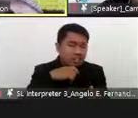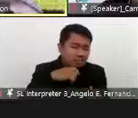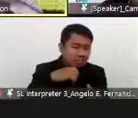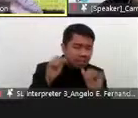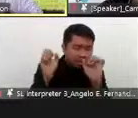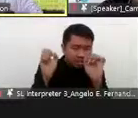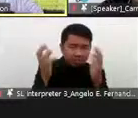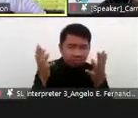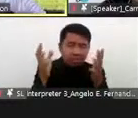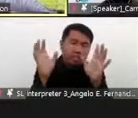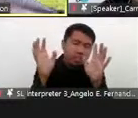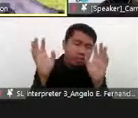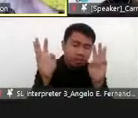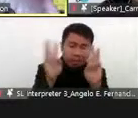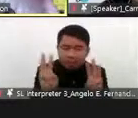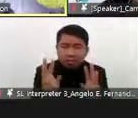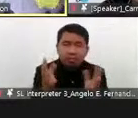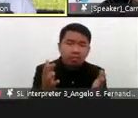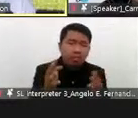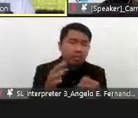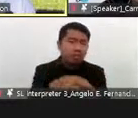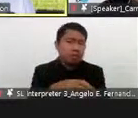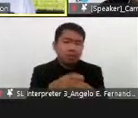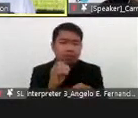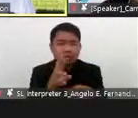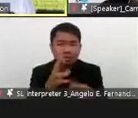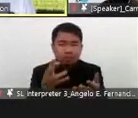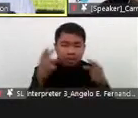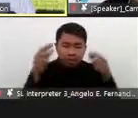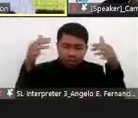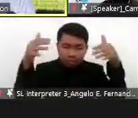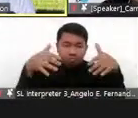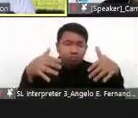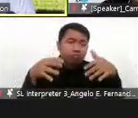might be more stable. And then there are longer term cycles like that,